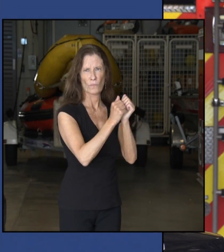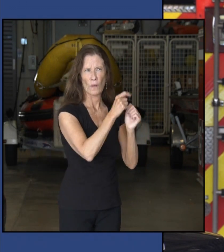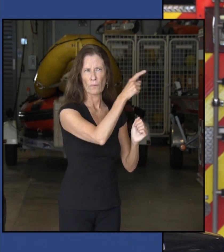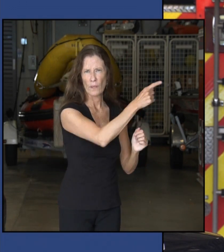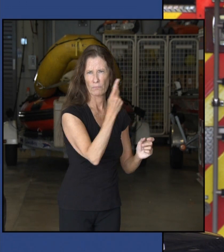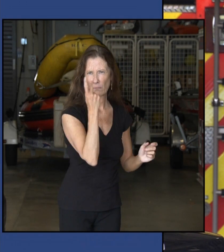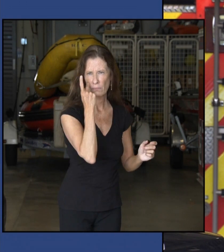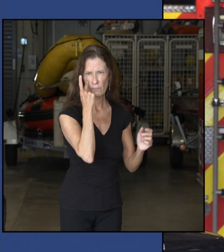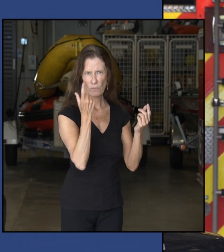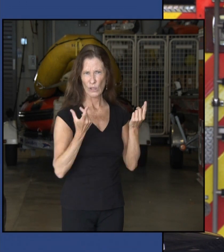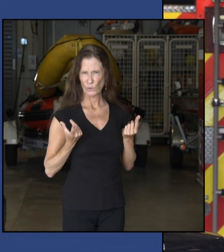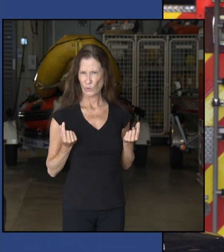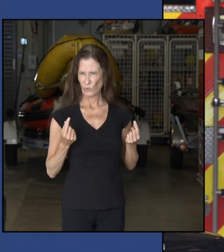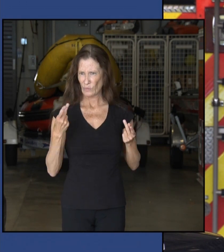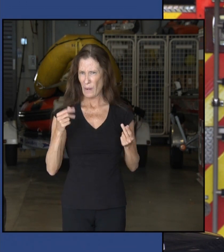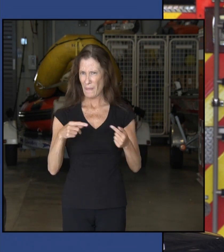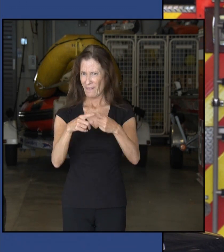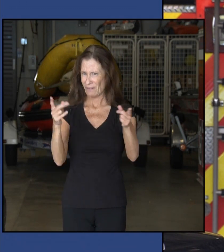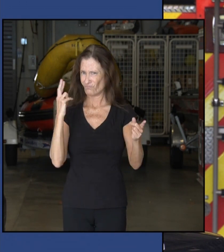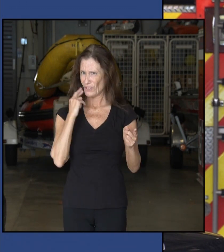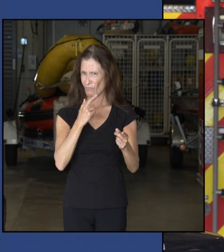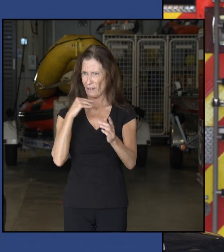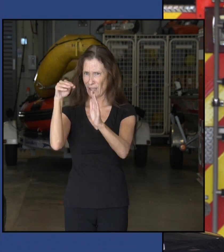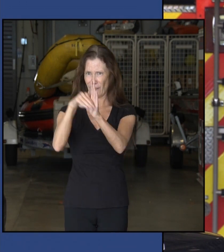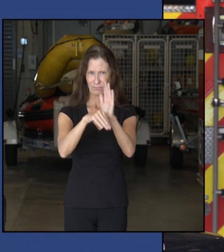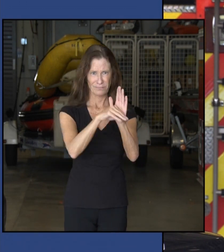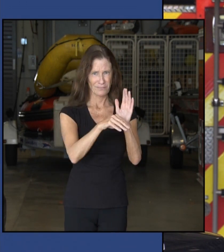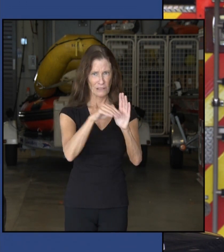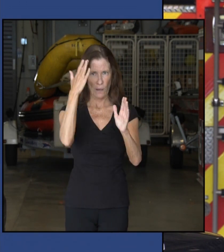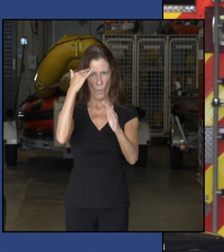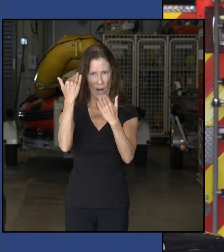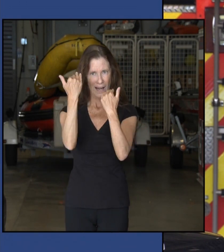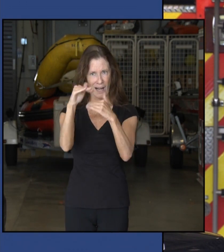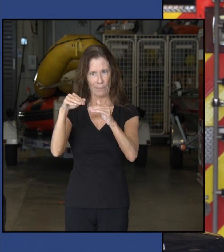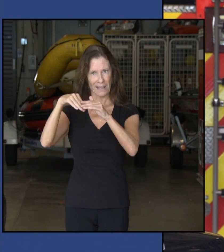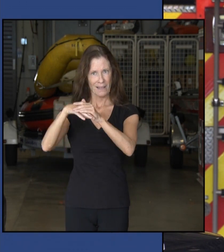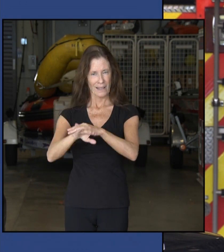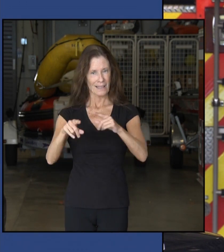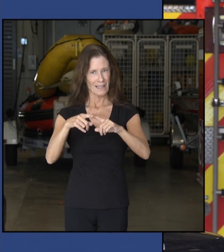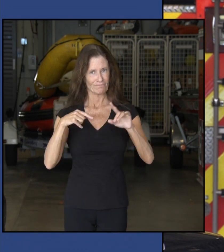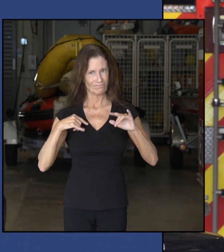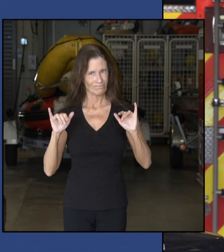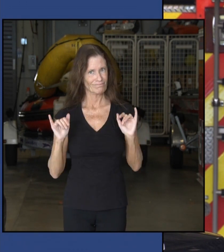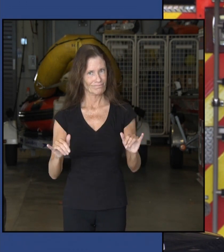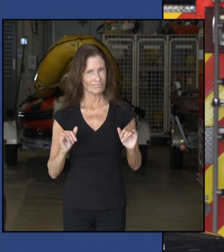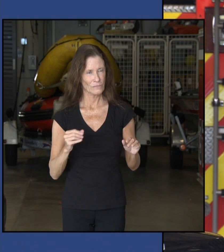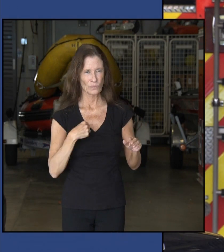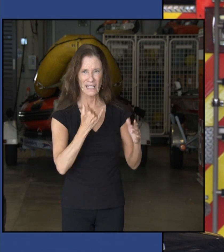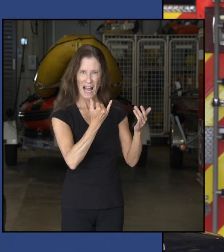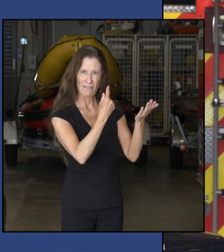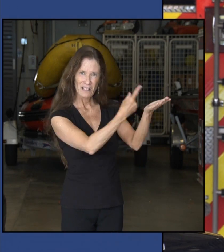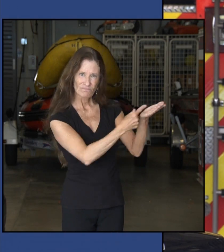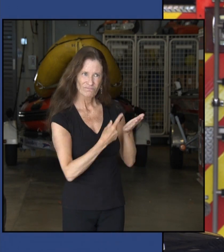can do here. And I think there's some thought about that. I think one of the things we probably want to do is see what